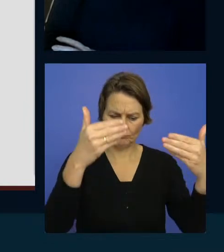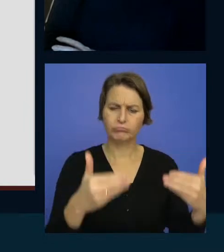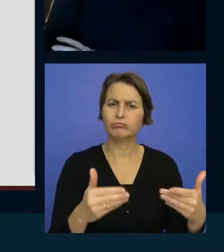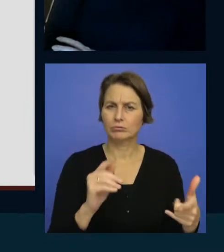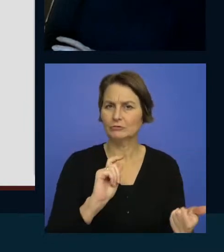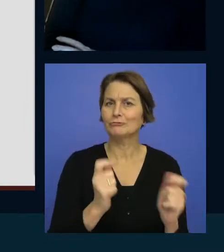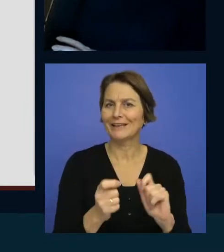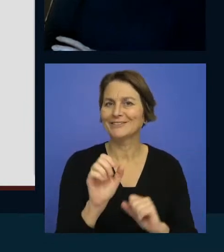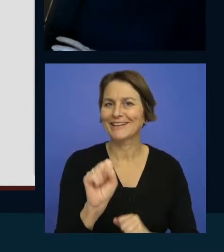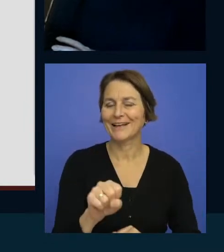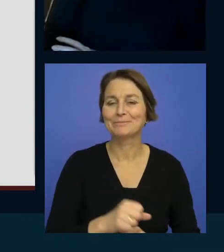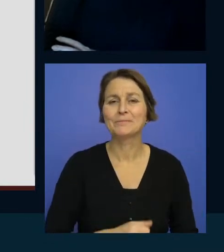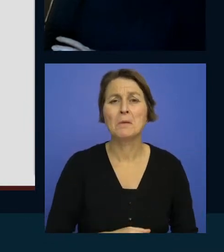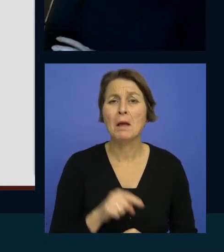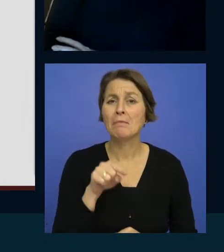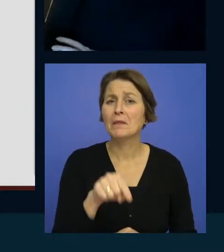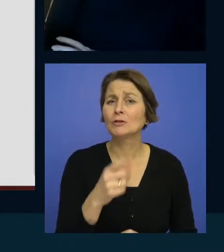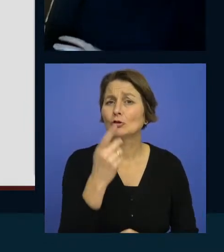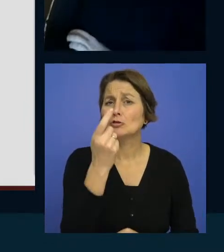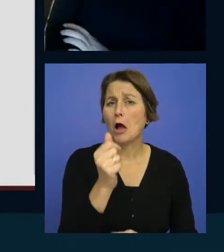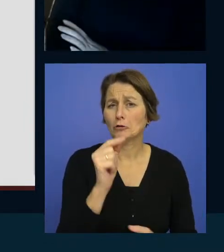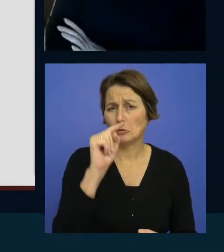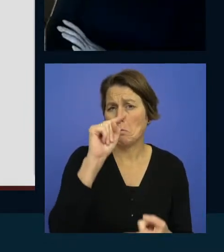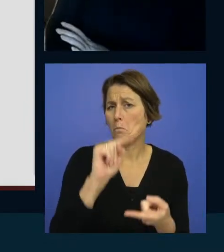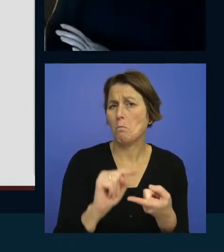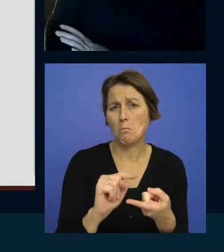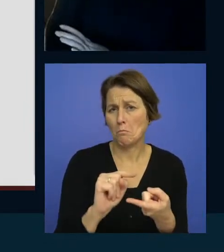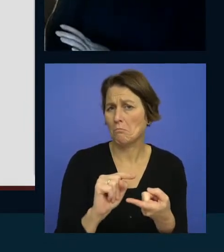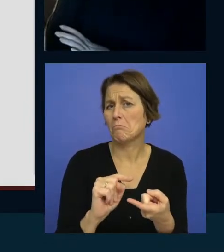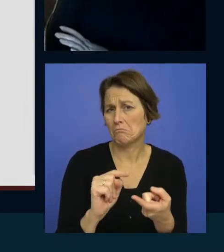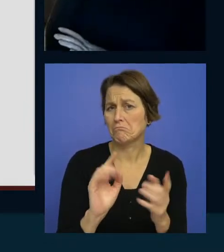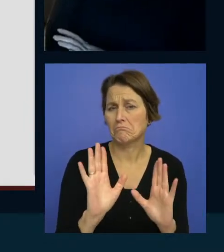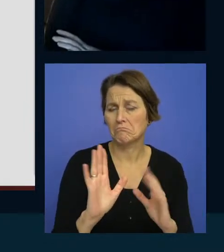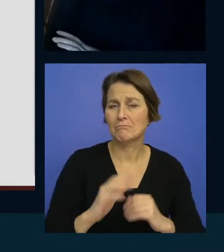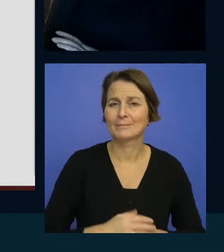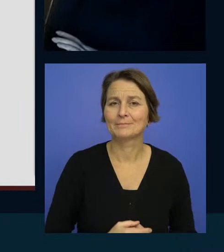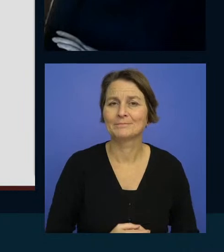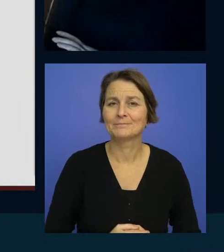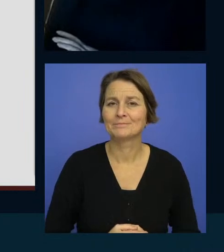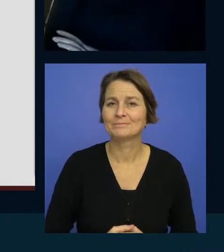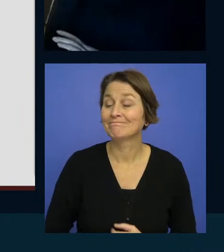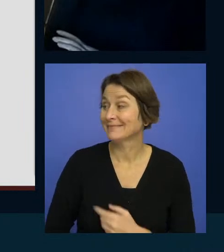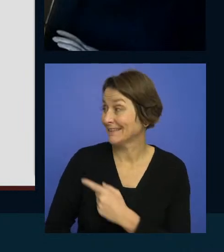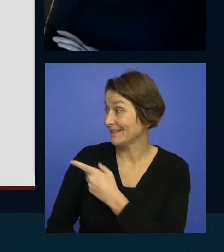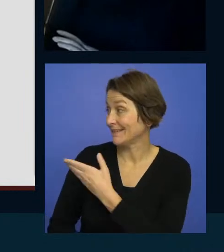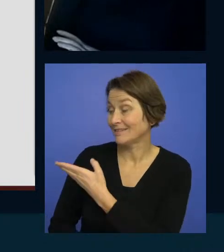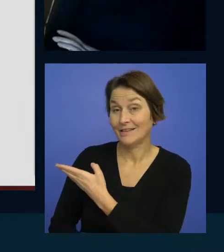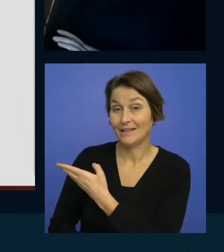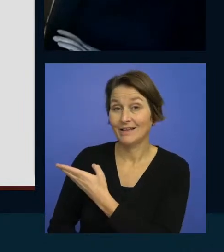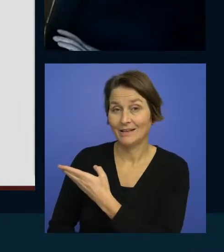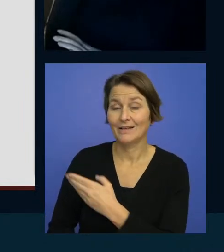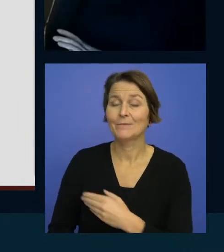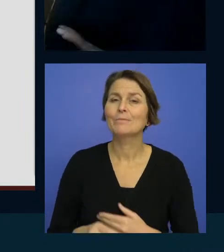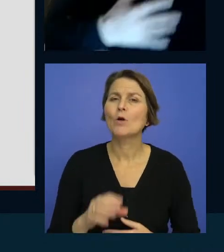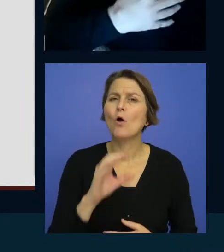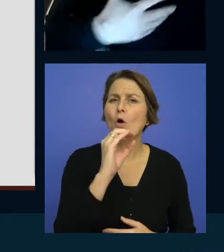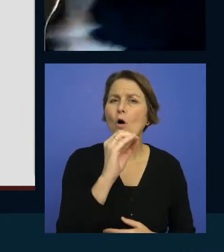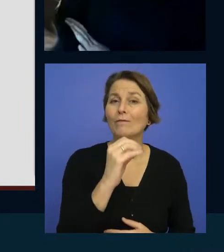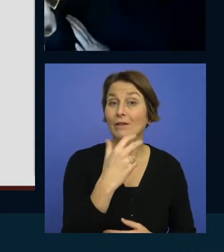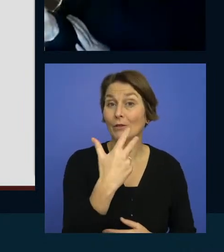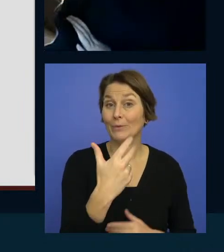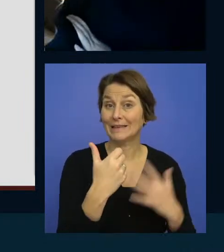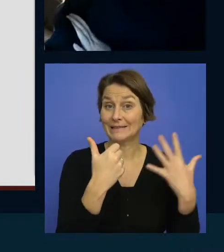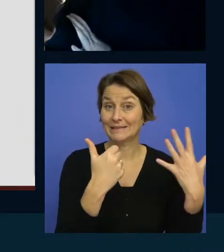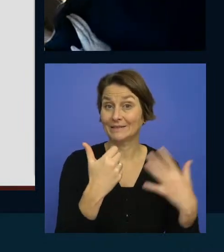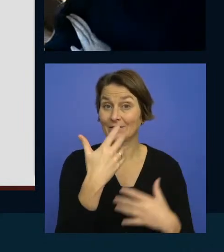cost option. And what you can see here in the Microsoft 365 Usage Analytics is that